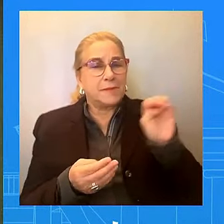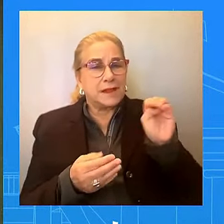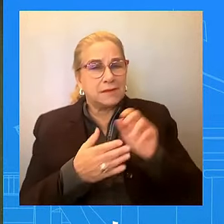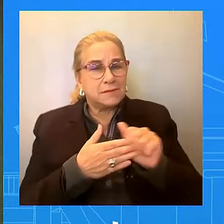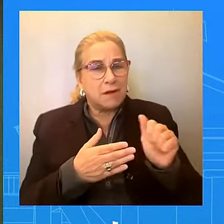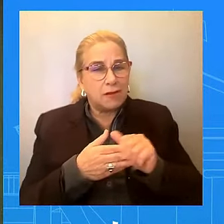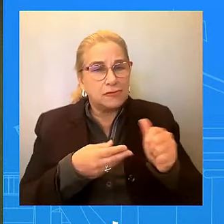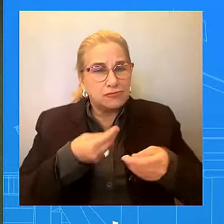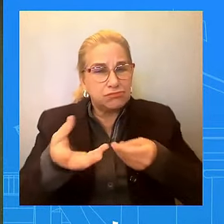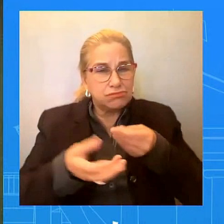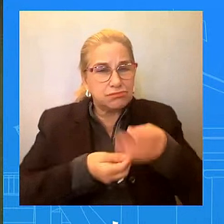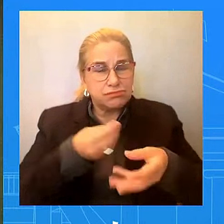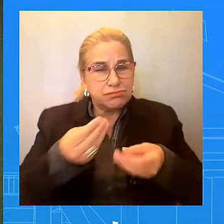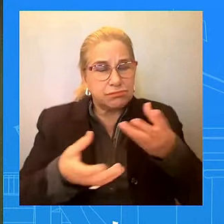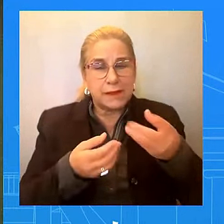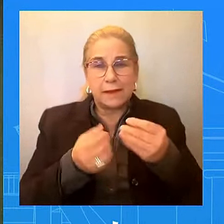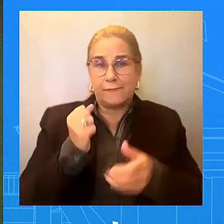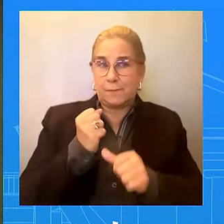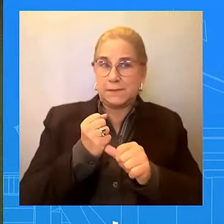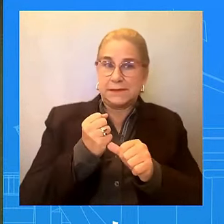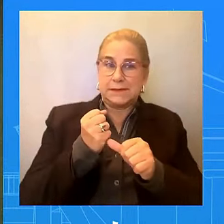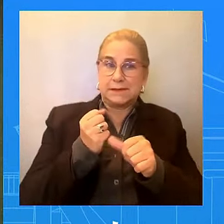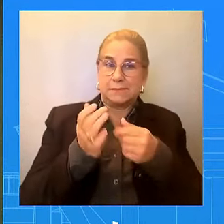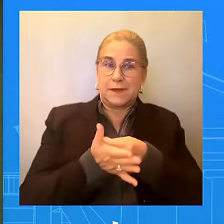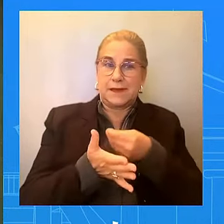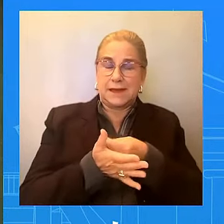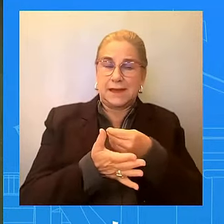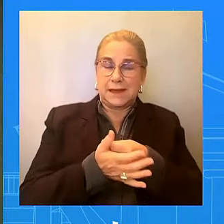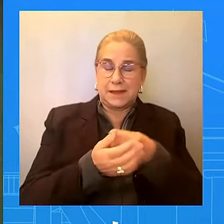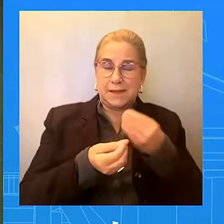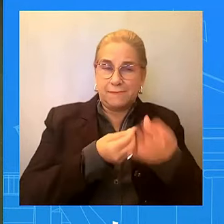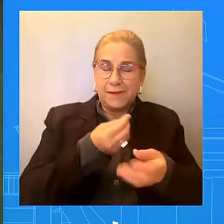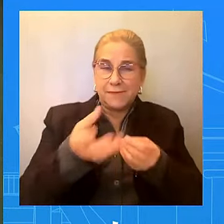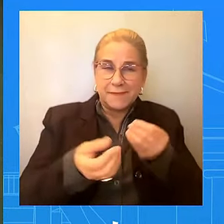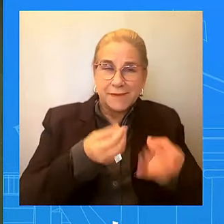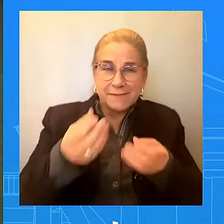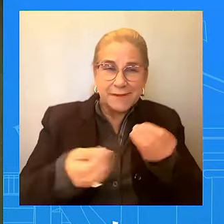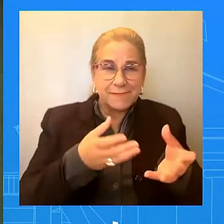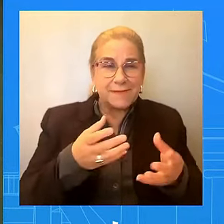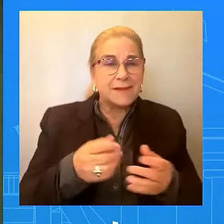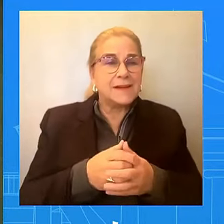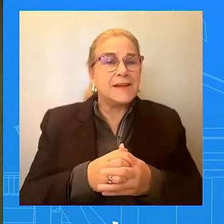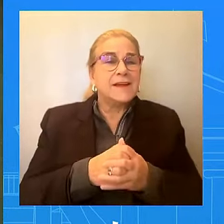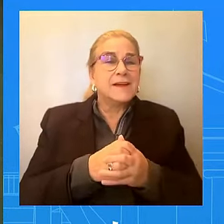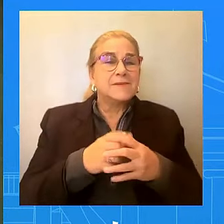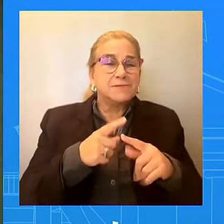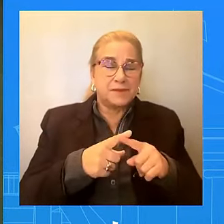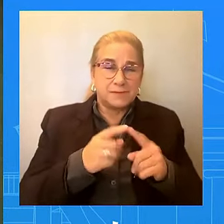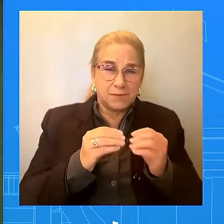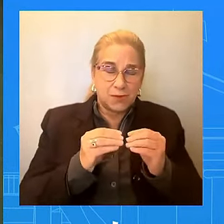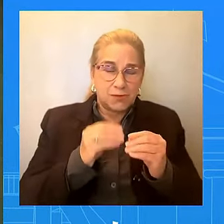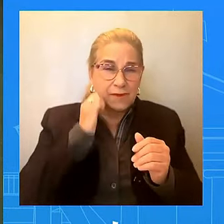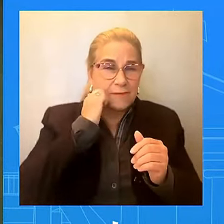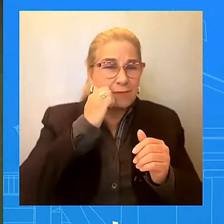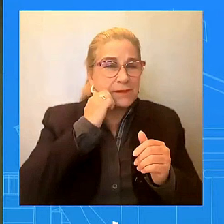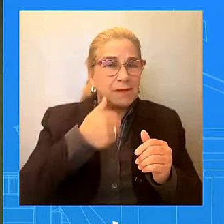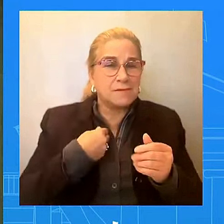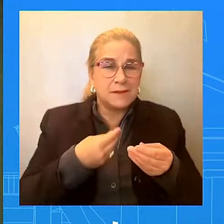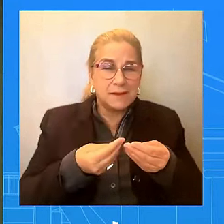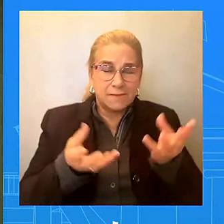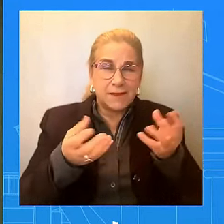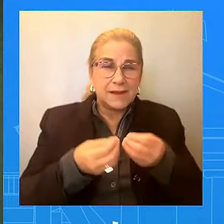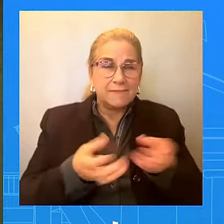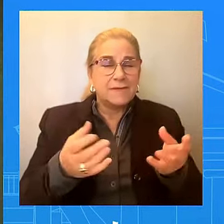more. These first responders and their state and local partners are doing truly heroic work